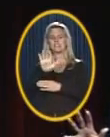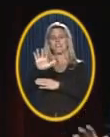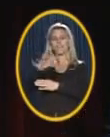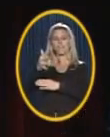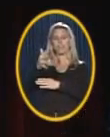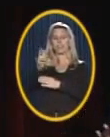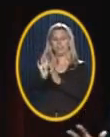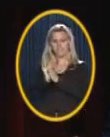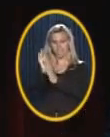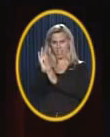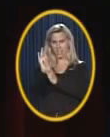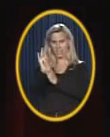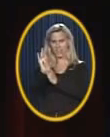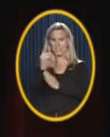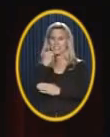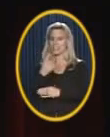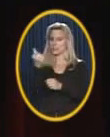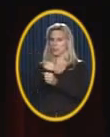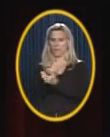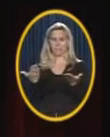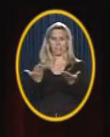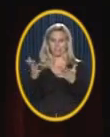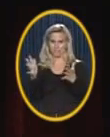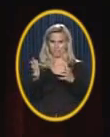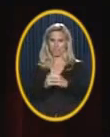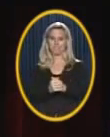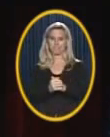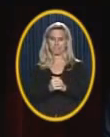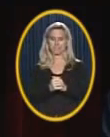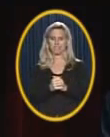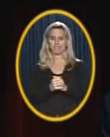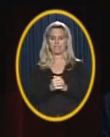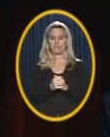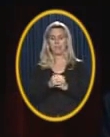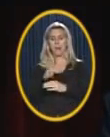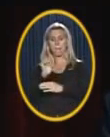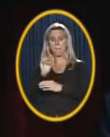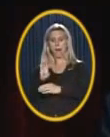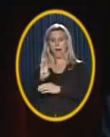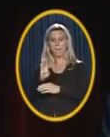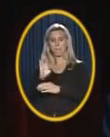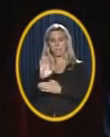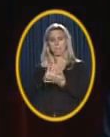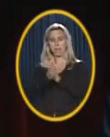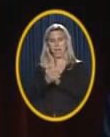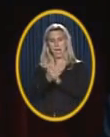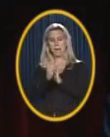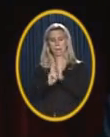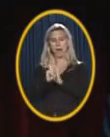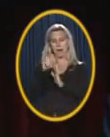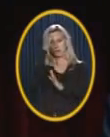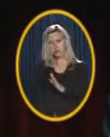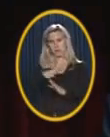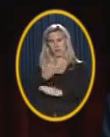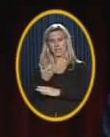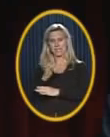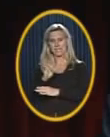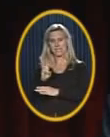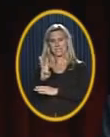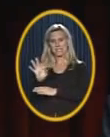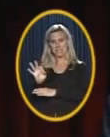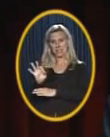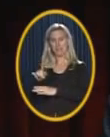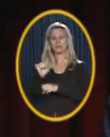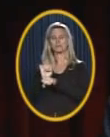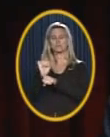flight. I think that kind of tells you everything right there. So, and Bob Crippen, he became an astronaut in 1969, and he